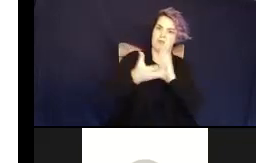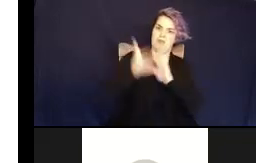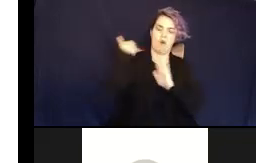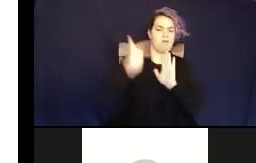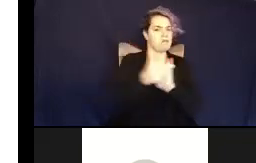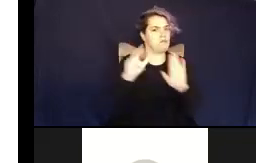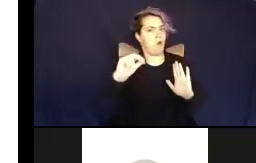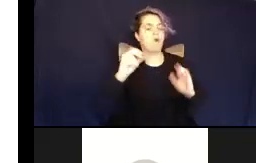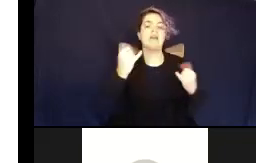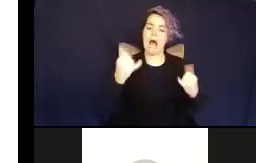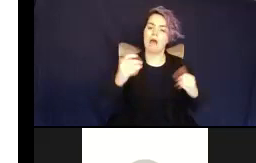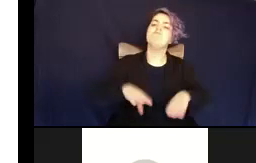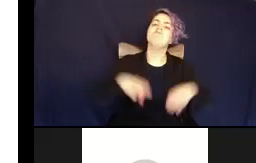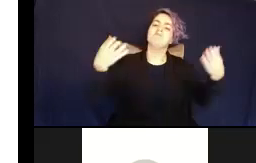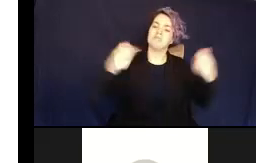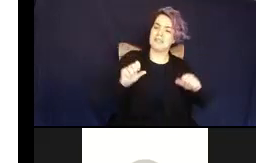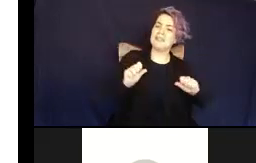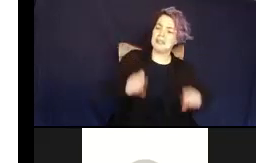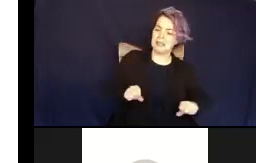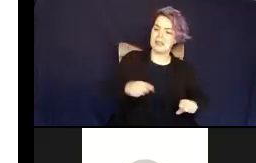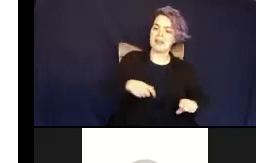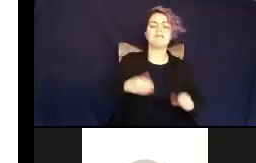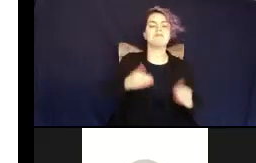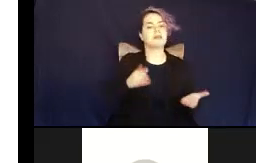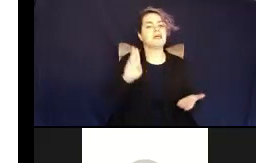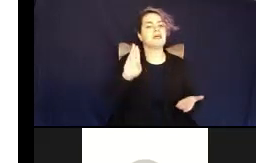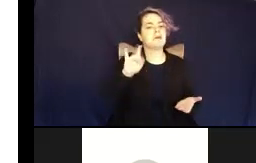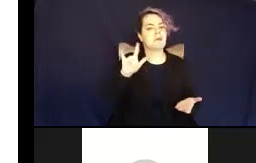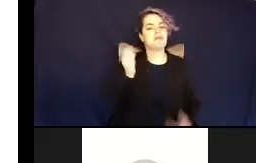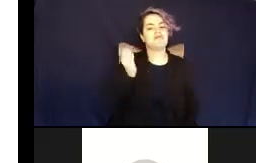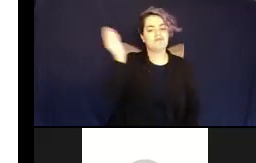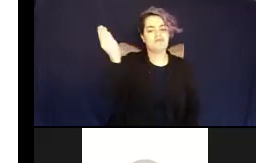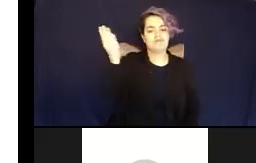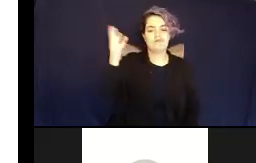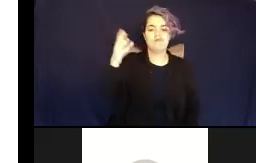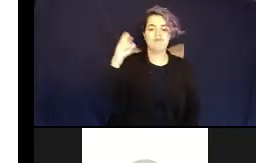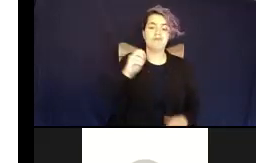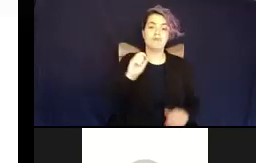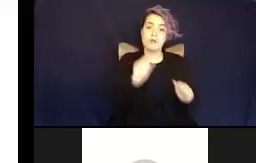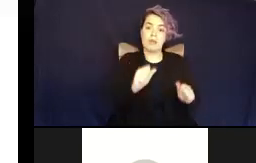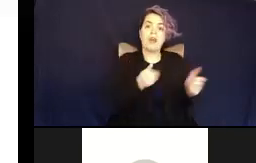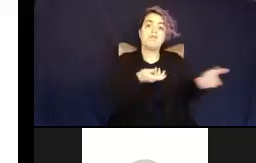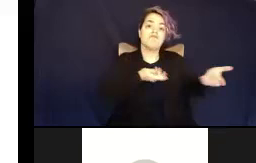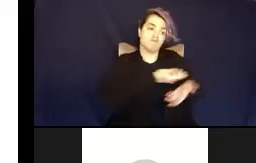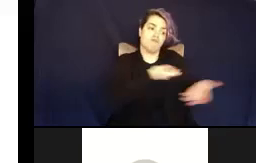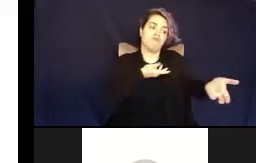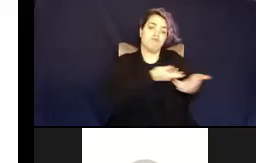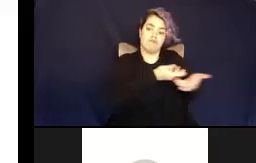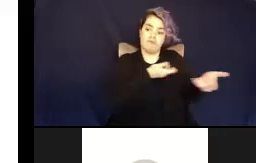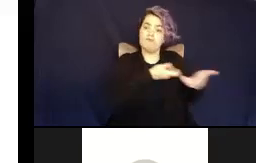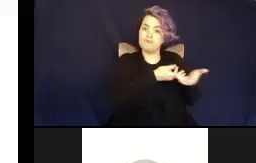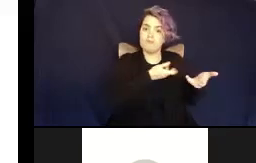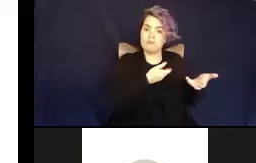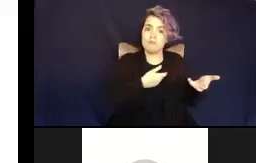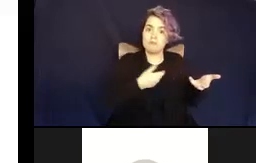that, so people could at least communicate and not leave people completely isolated. There